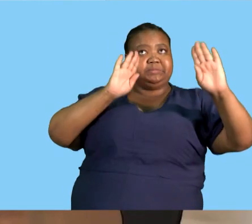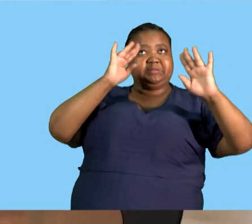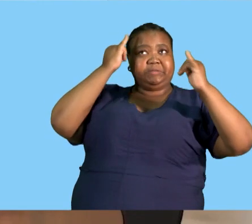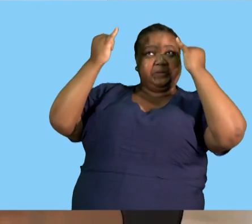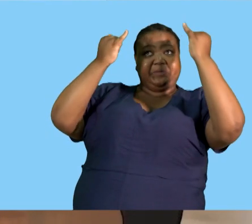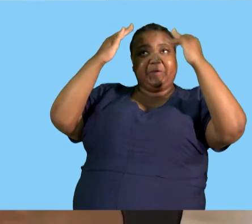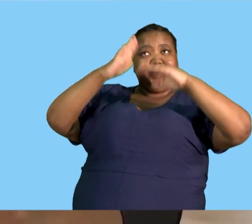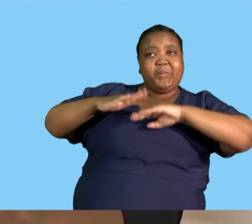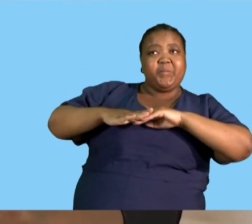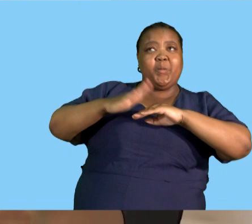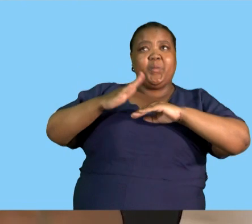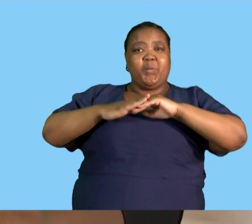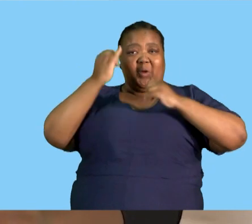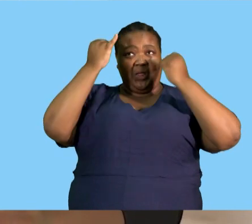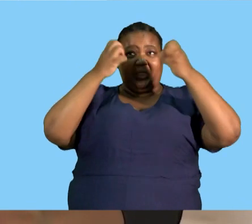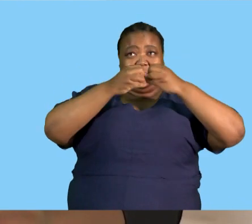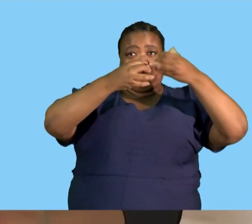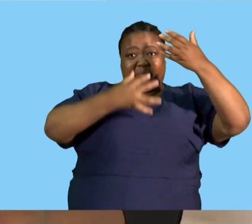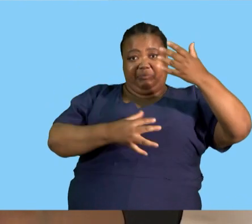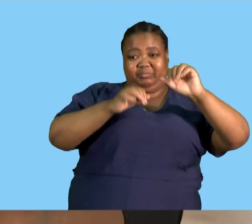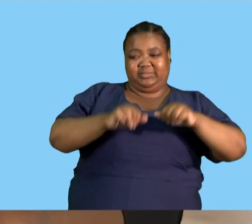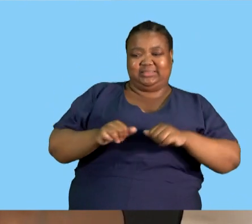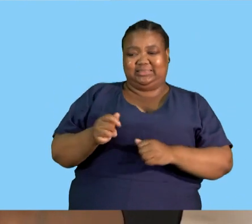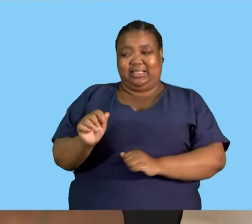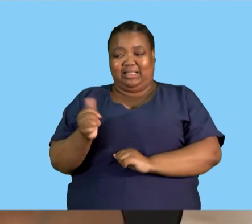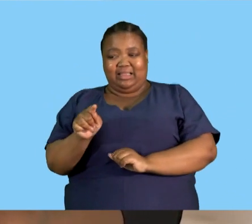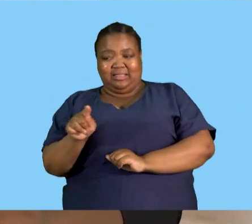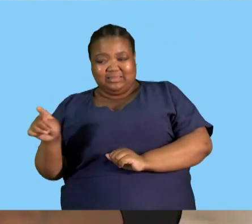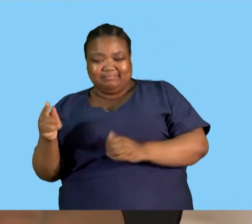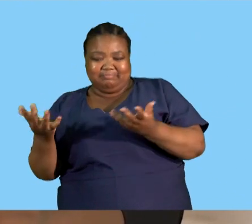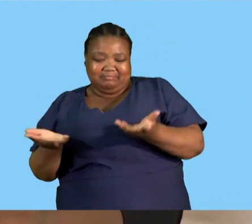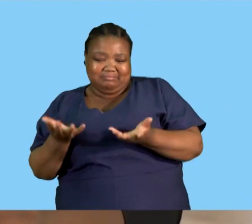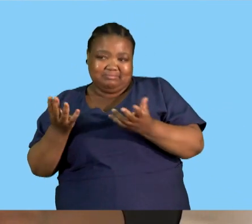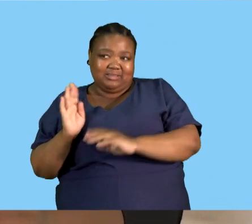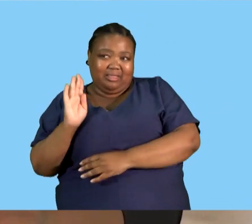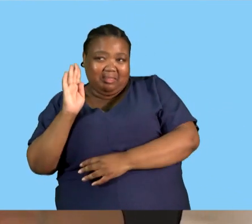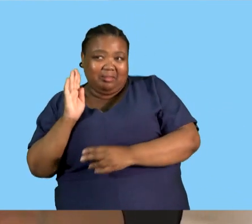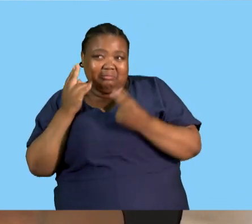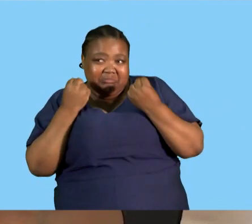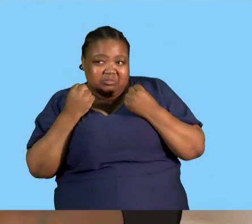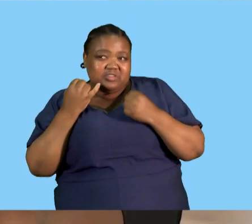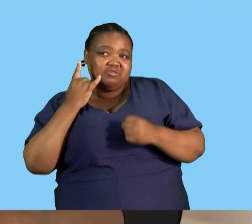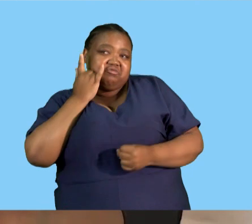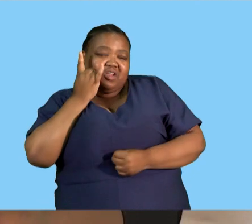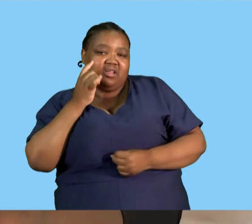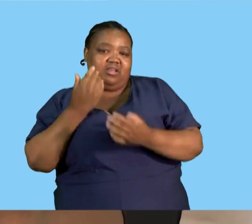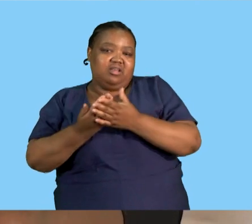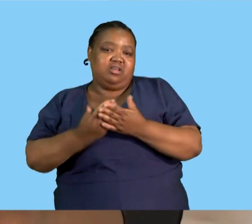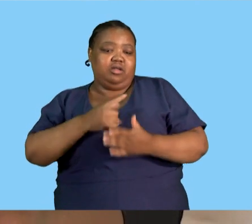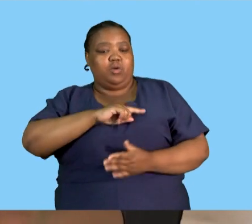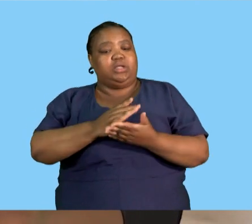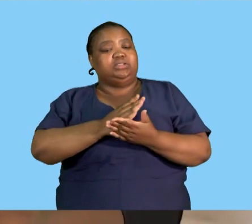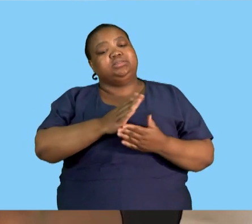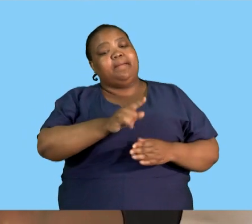ones who are talking because they've got so many ideas. So it can discourage others from contributing because this one person has